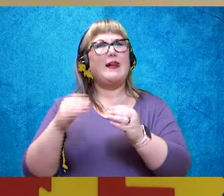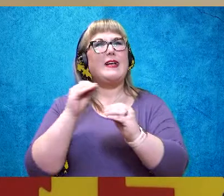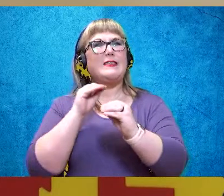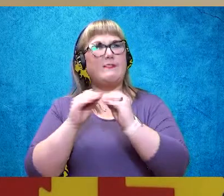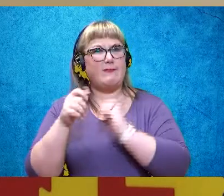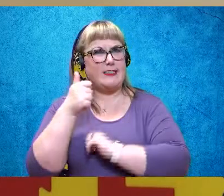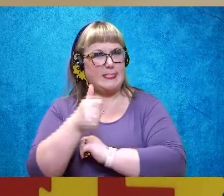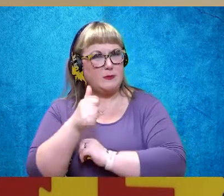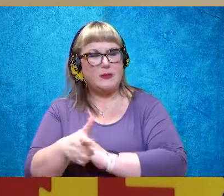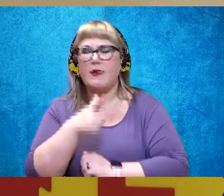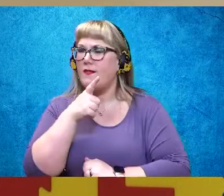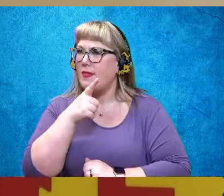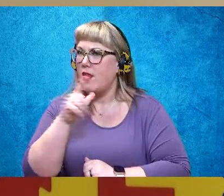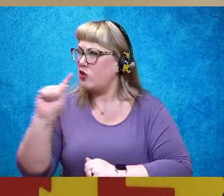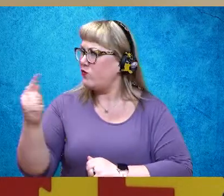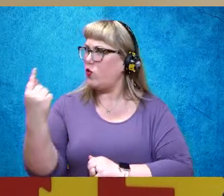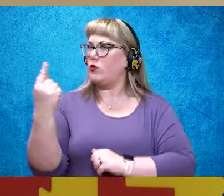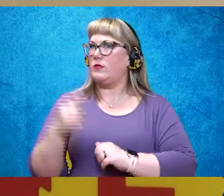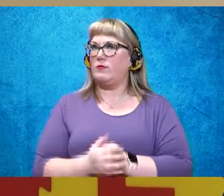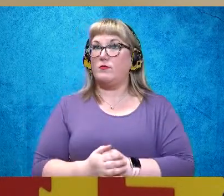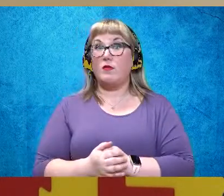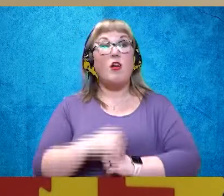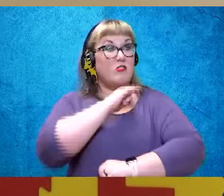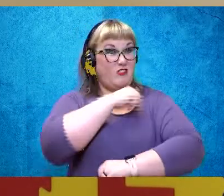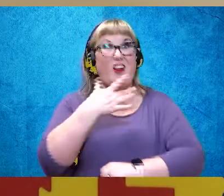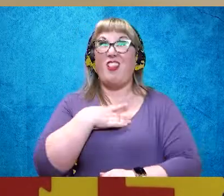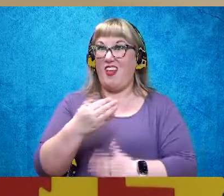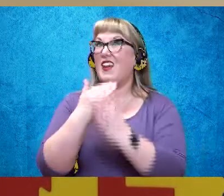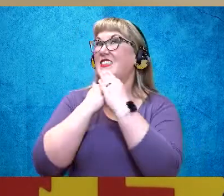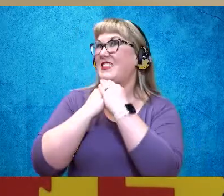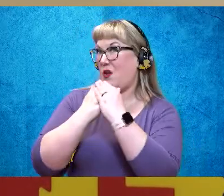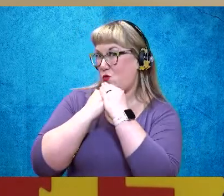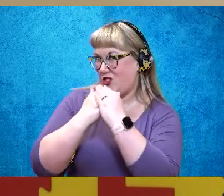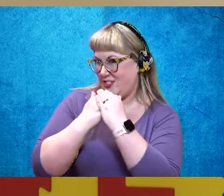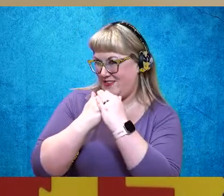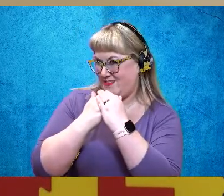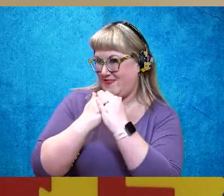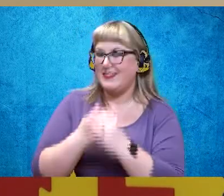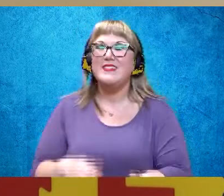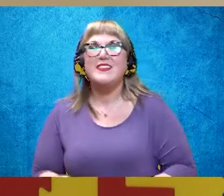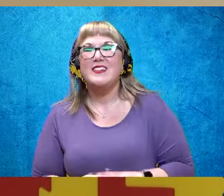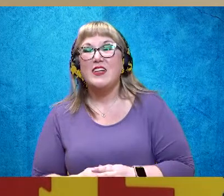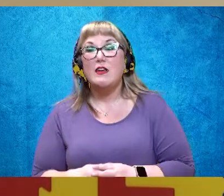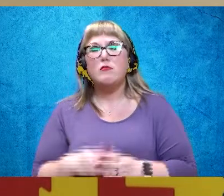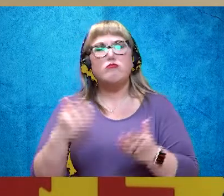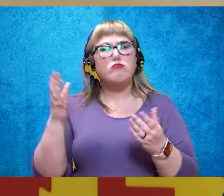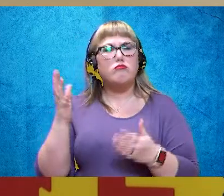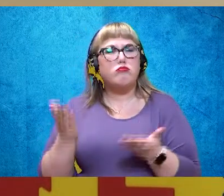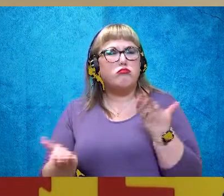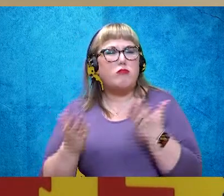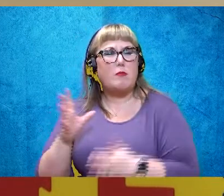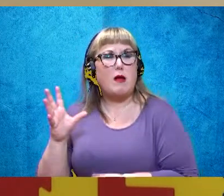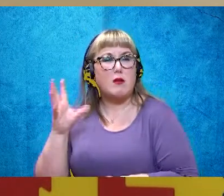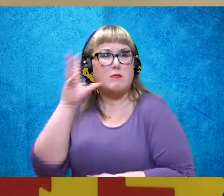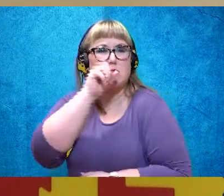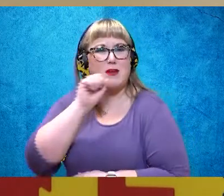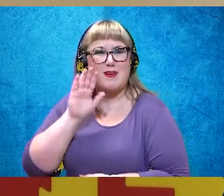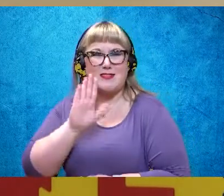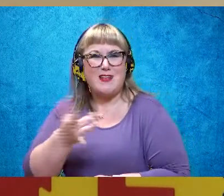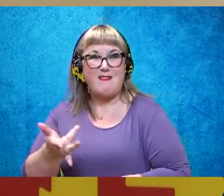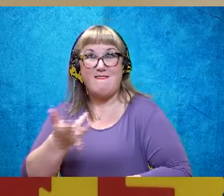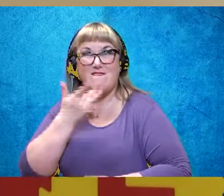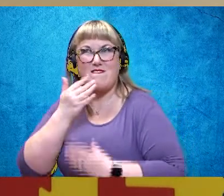lunch. And Johnny likes to eat sandwiches. Could you maybe guess what his favorite kind